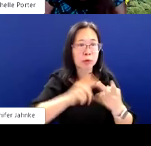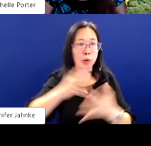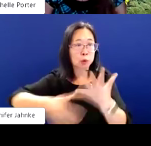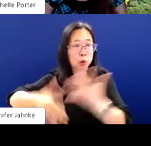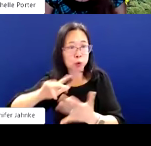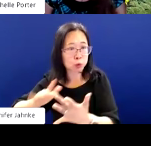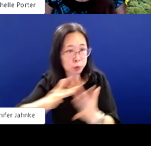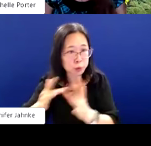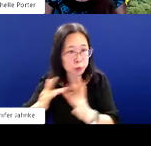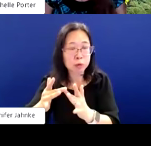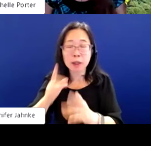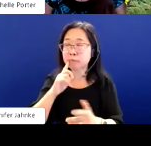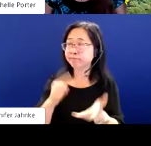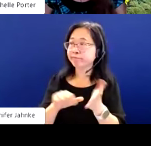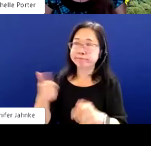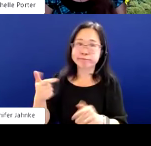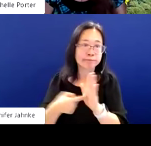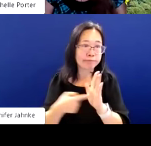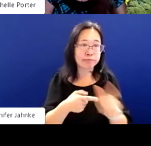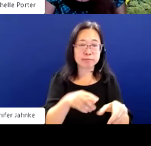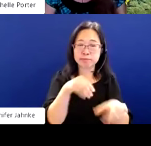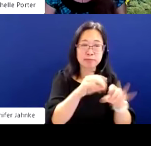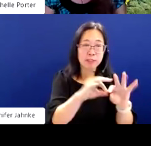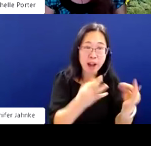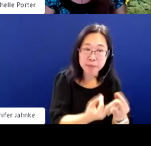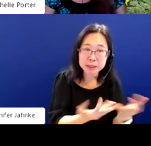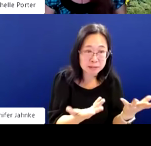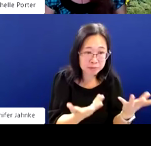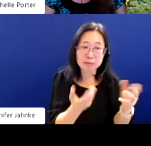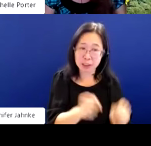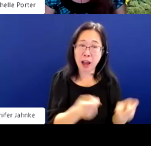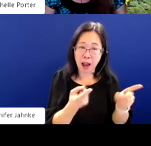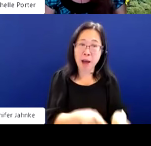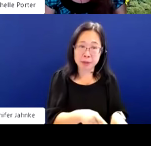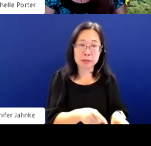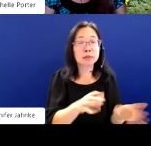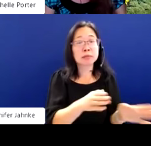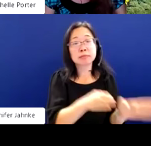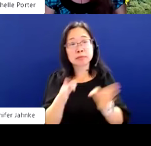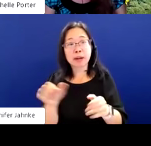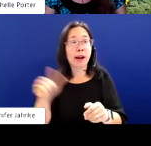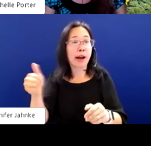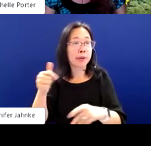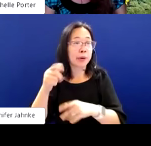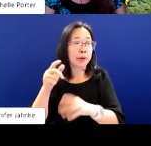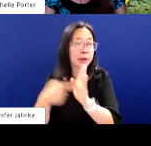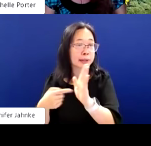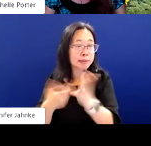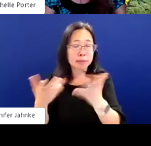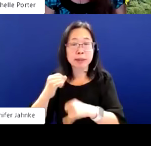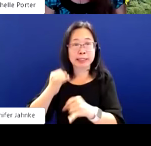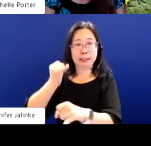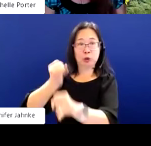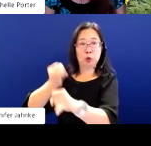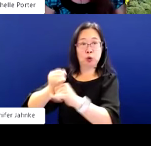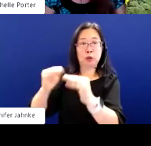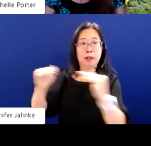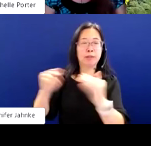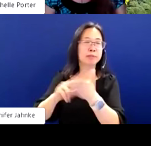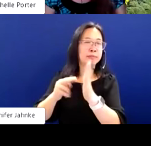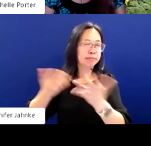example, within families. It can exist at an institutional level. So for example, a